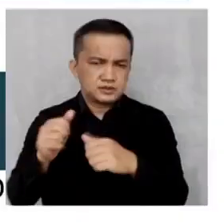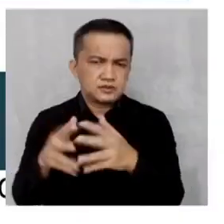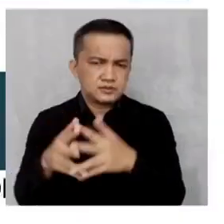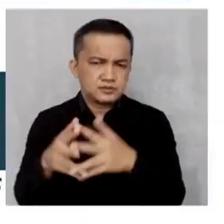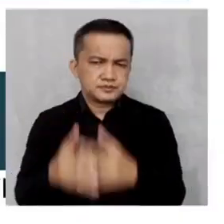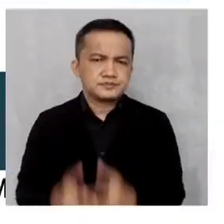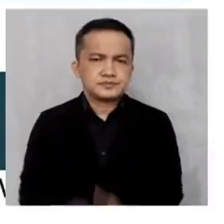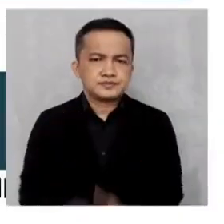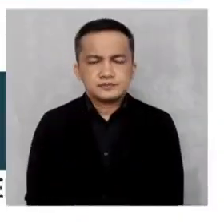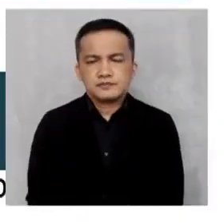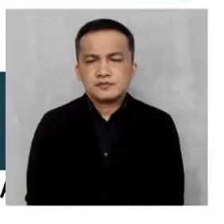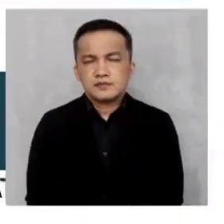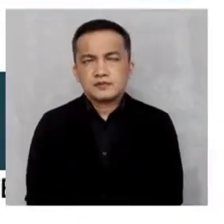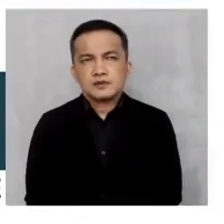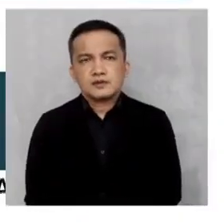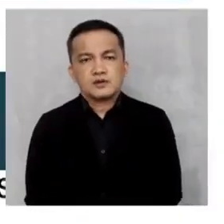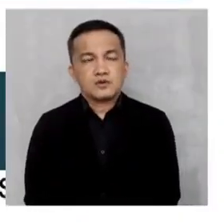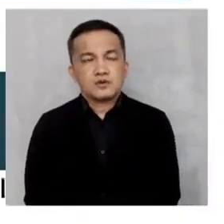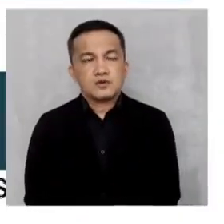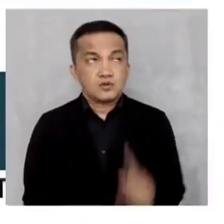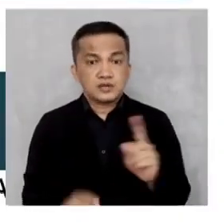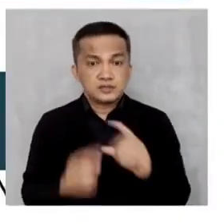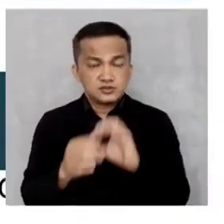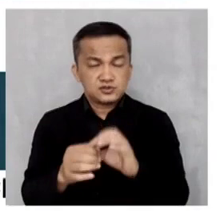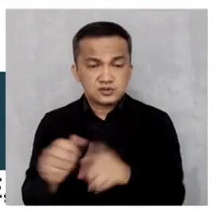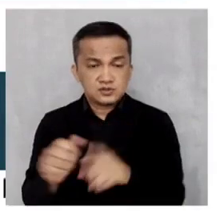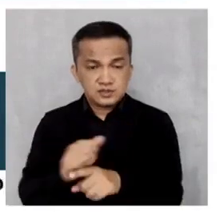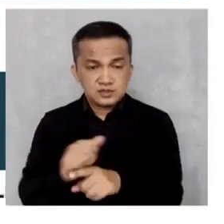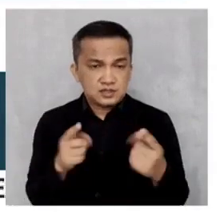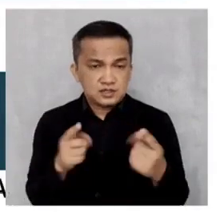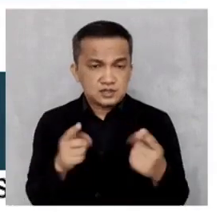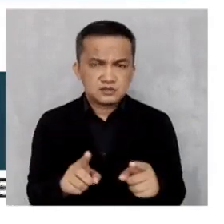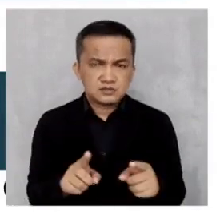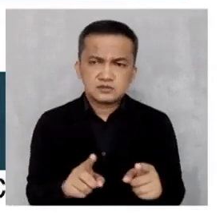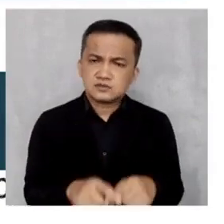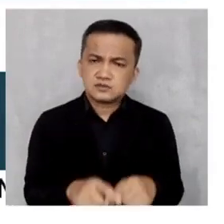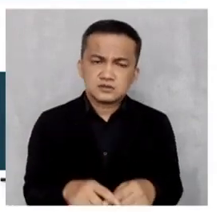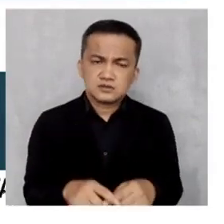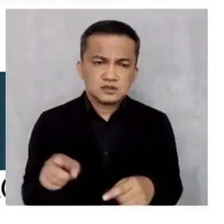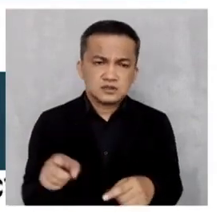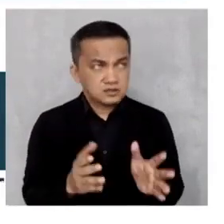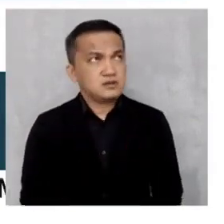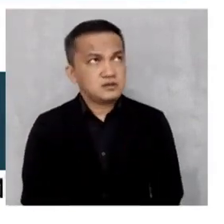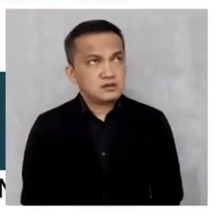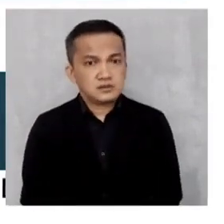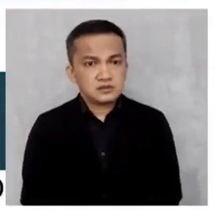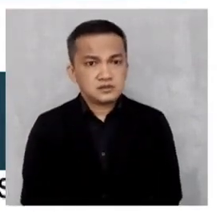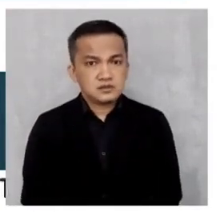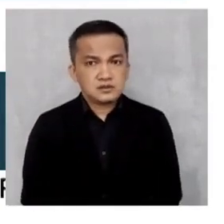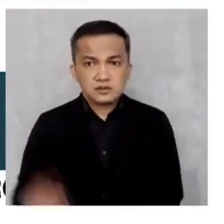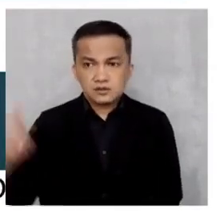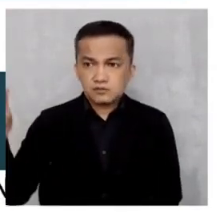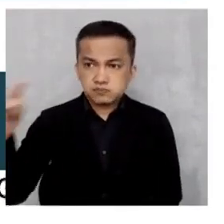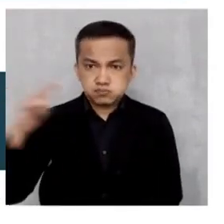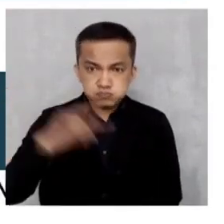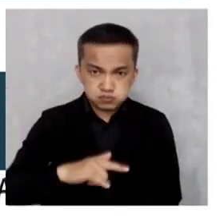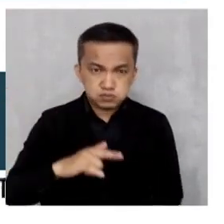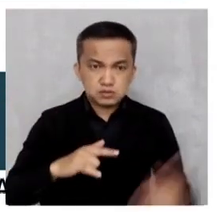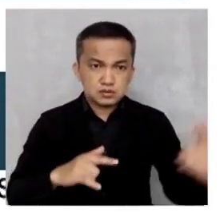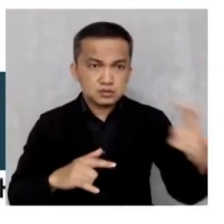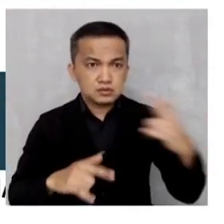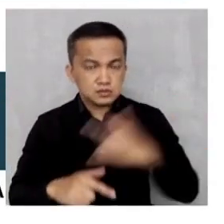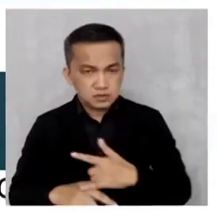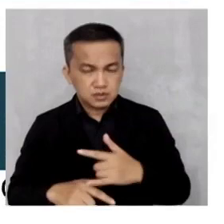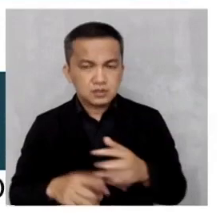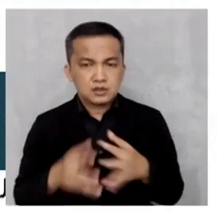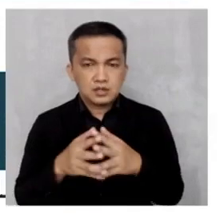these joint exercises which are happening, which have allowed the landing of